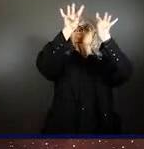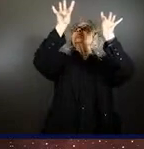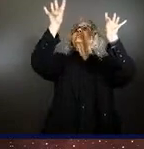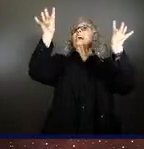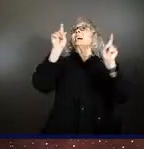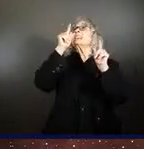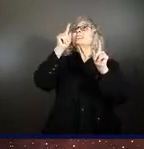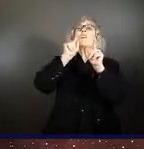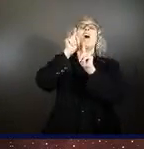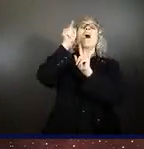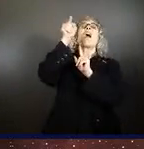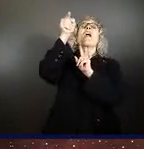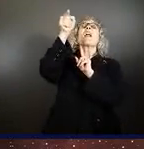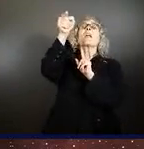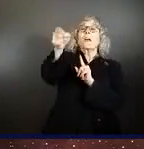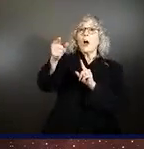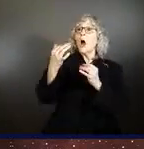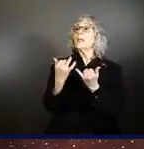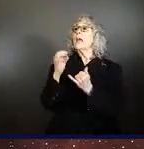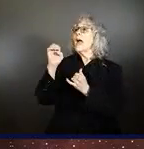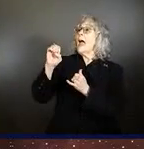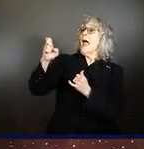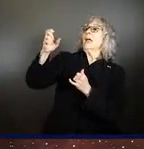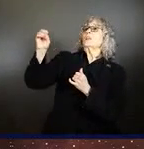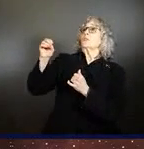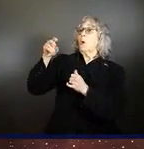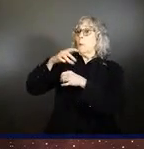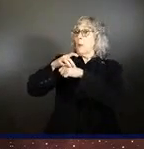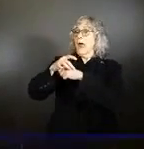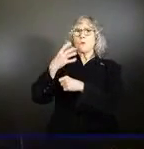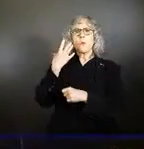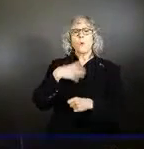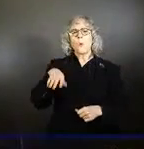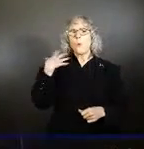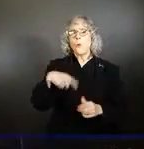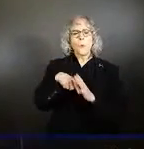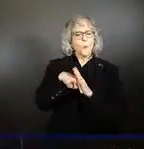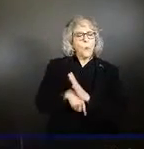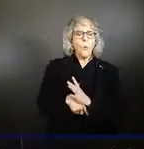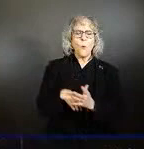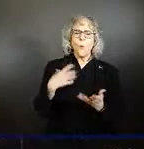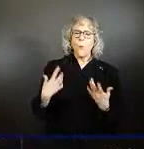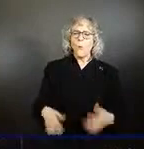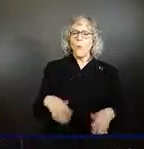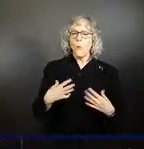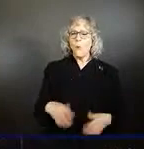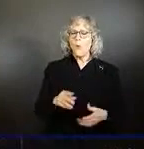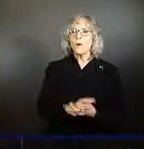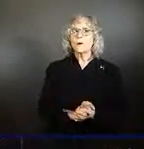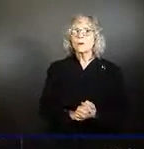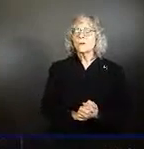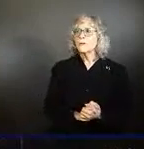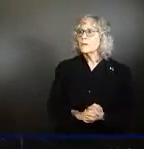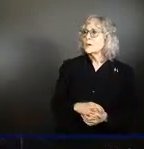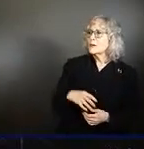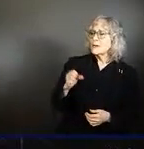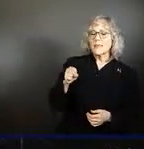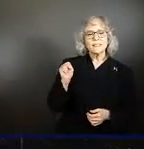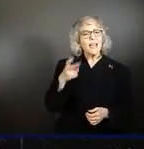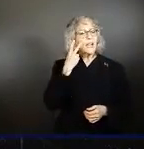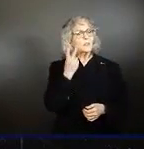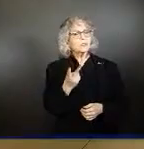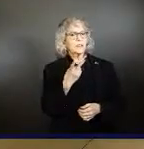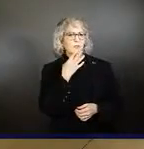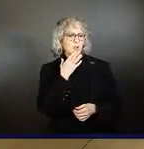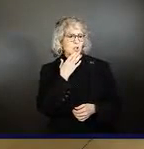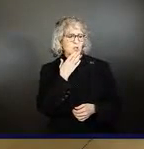exoplanets with impressive detail. So, you know, I'm beyond stoked to be here talking with you about this. Yeah, absolutely. And you mentioned seeing in